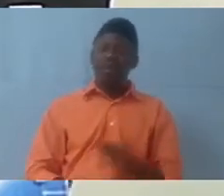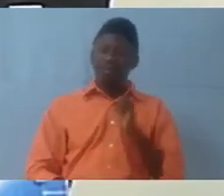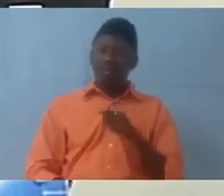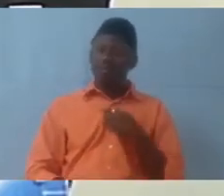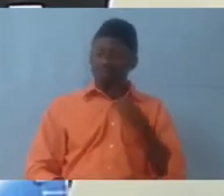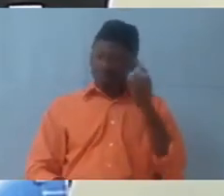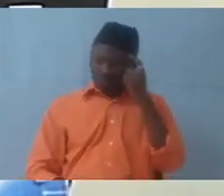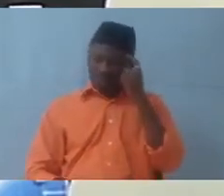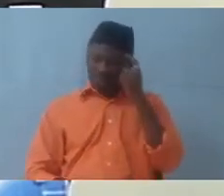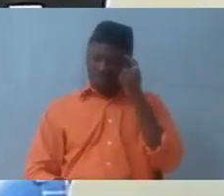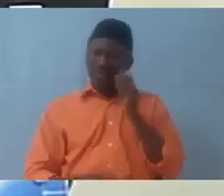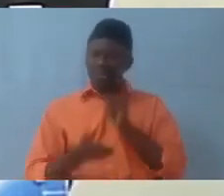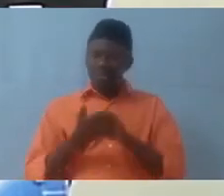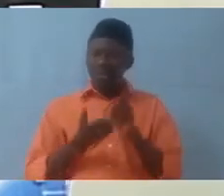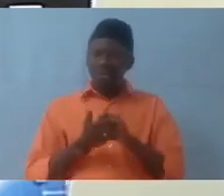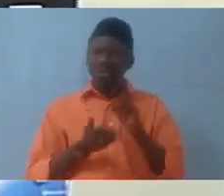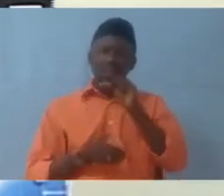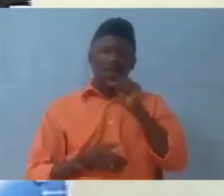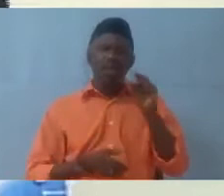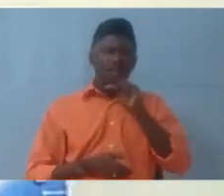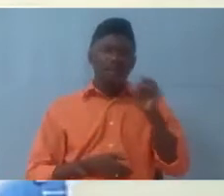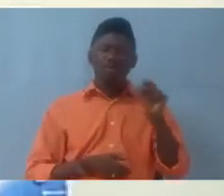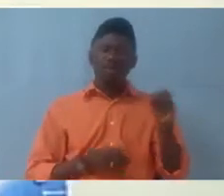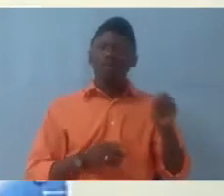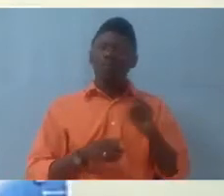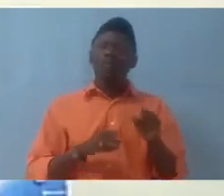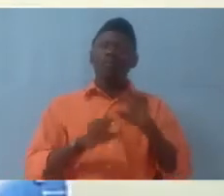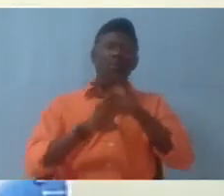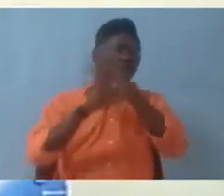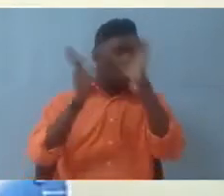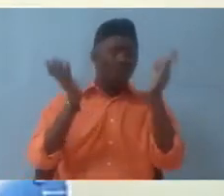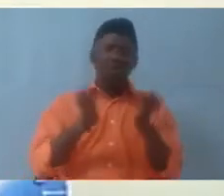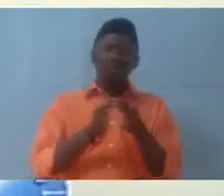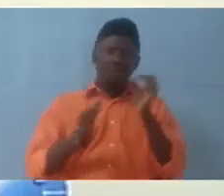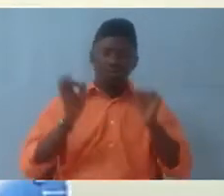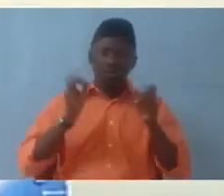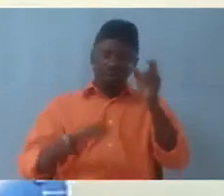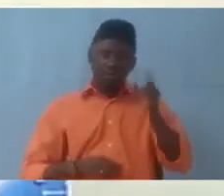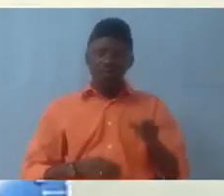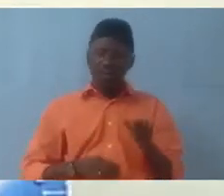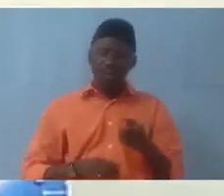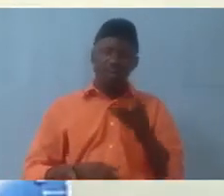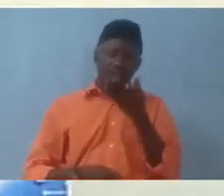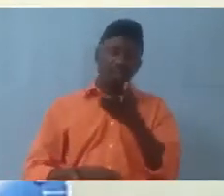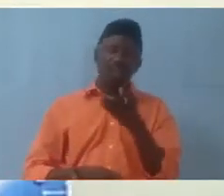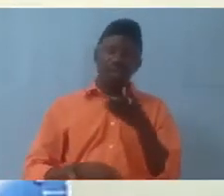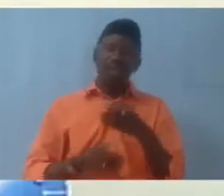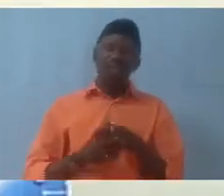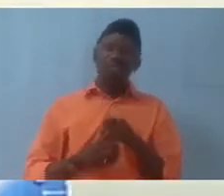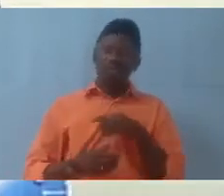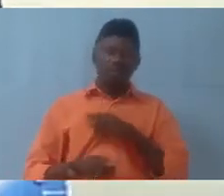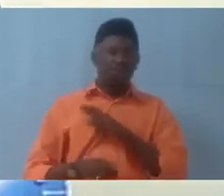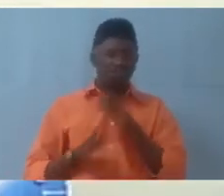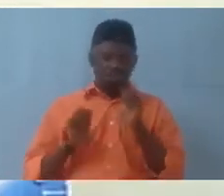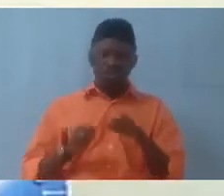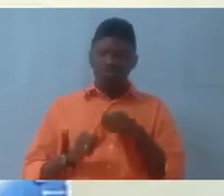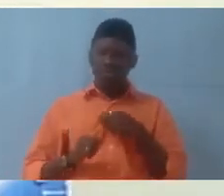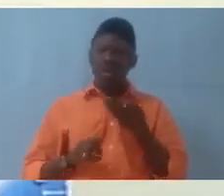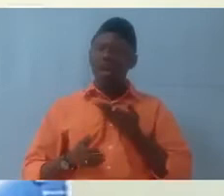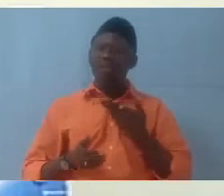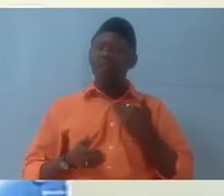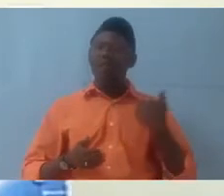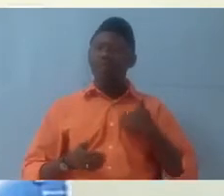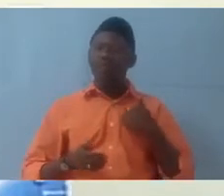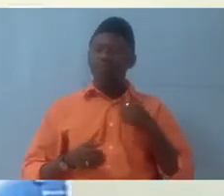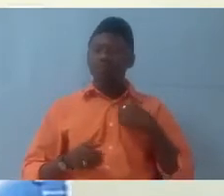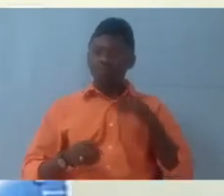we will write the names of all the magistrates present at the time so that we wouldn't have people to back out by the time we reach